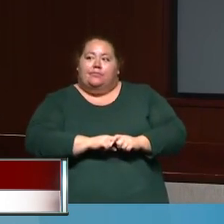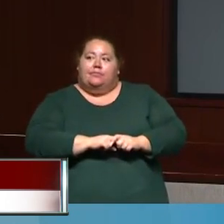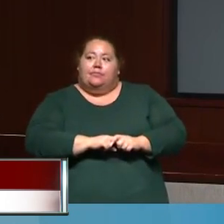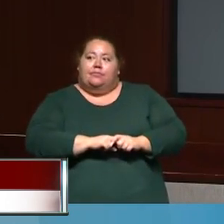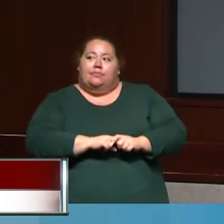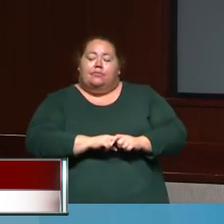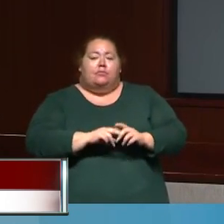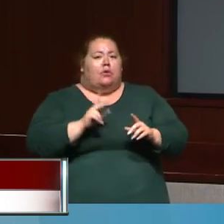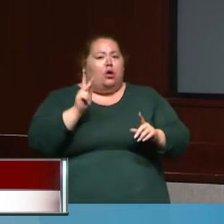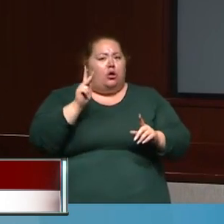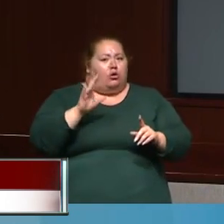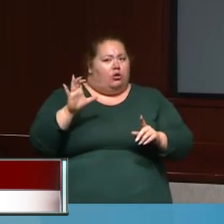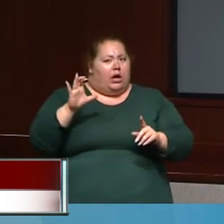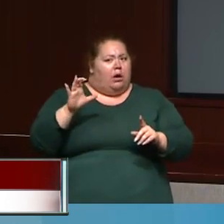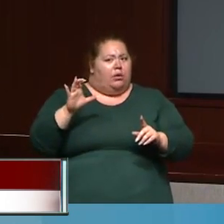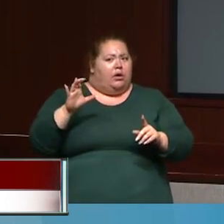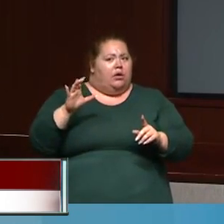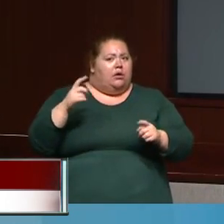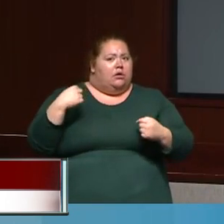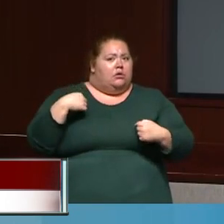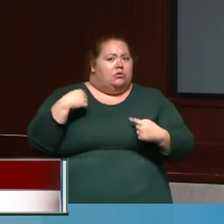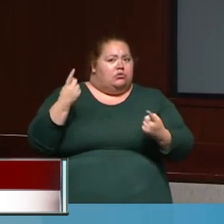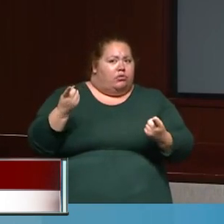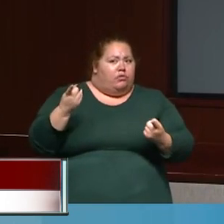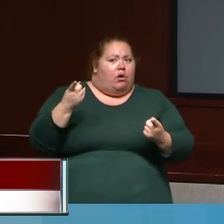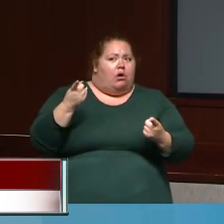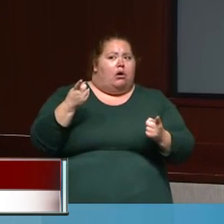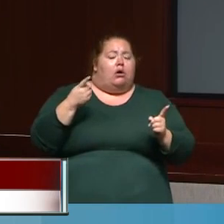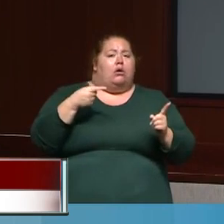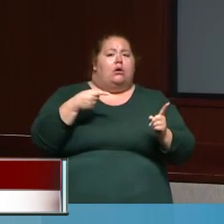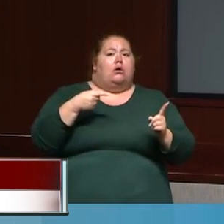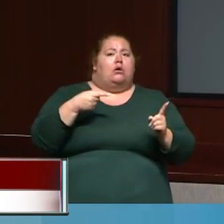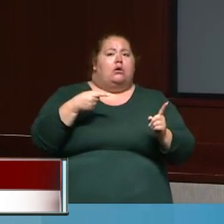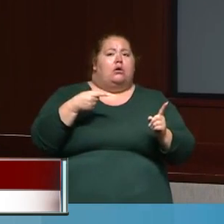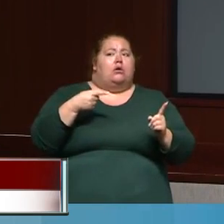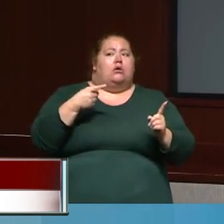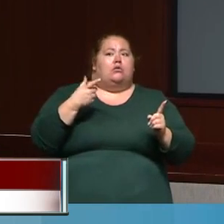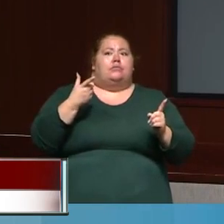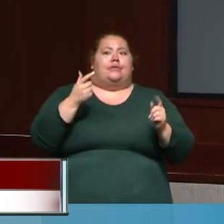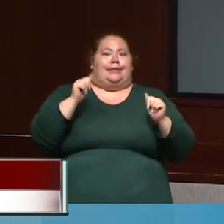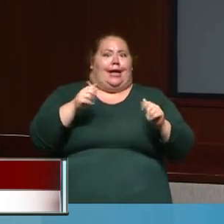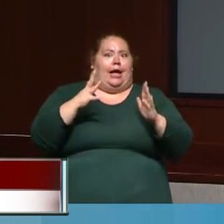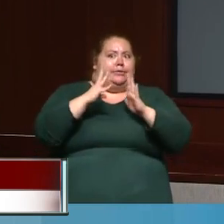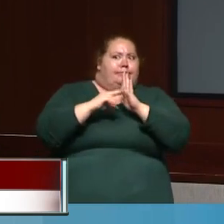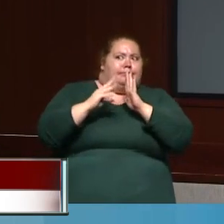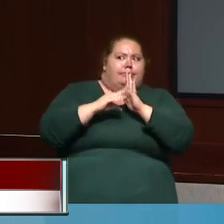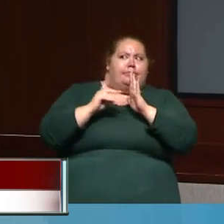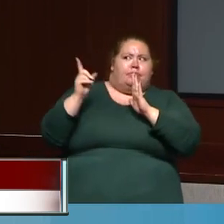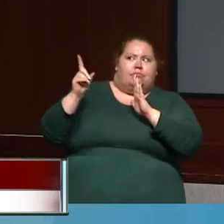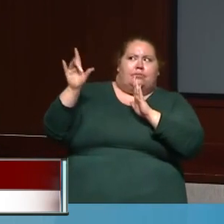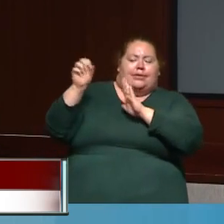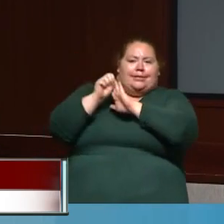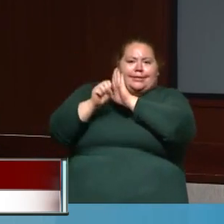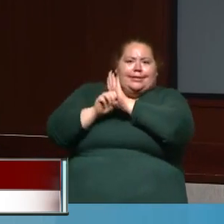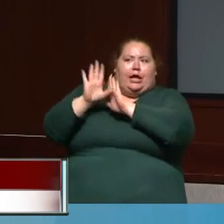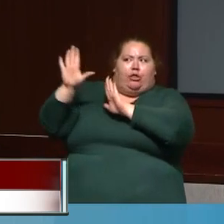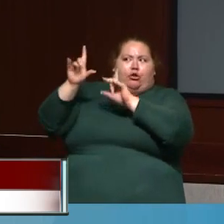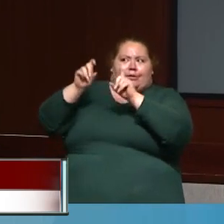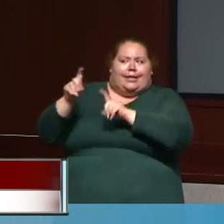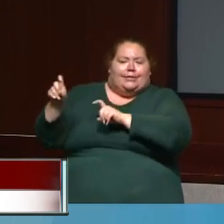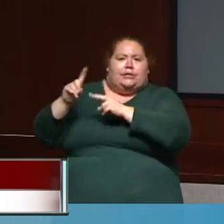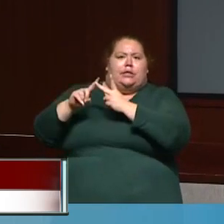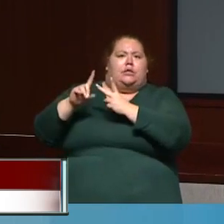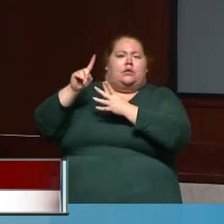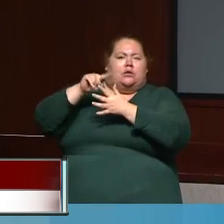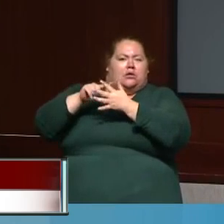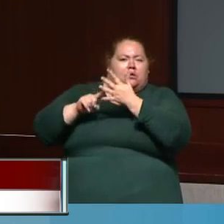has Kern County been able to replicate the calculations that the state is doing on testing case rate, positivity rate? I know that this has been